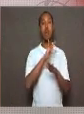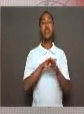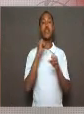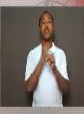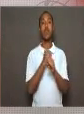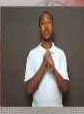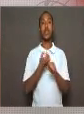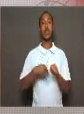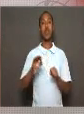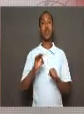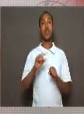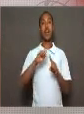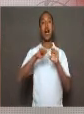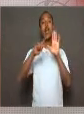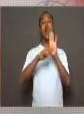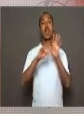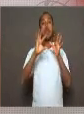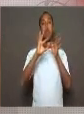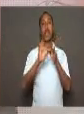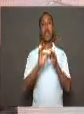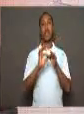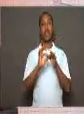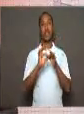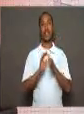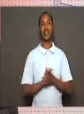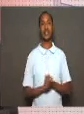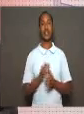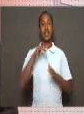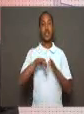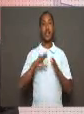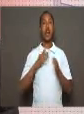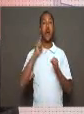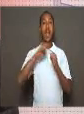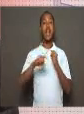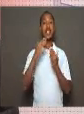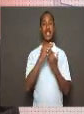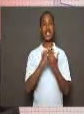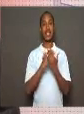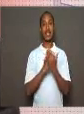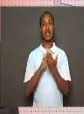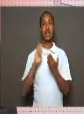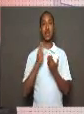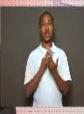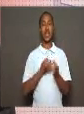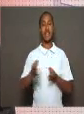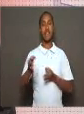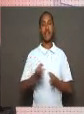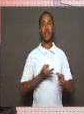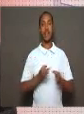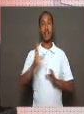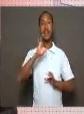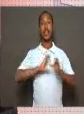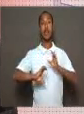the formation of ionic bonding. In our last lesson, we